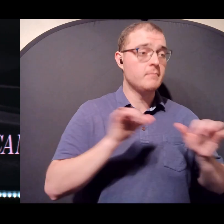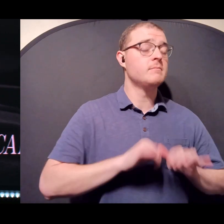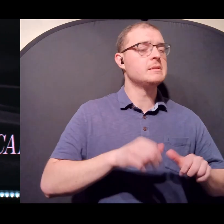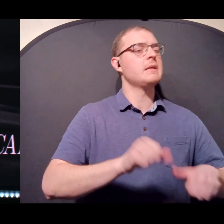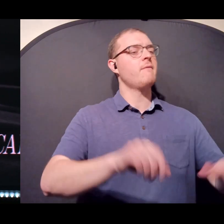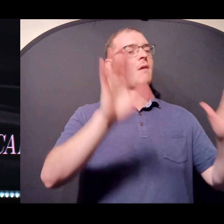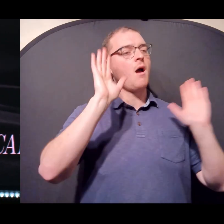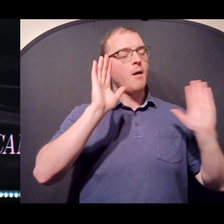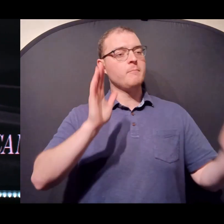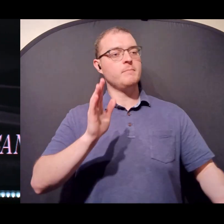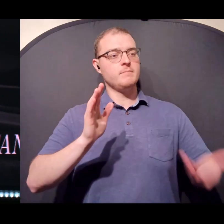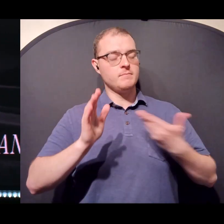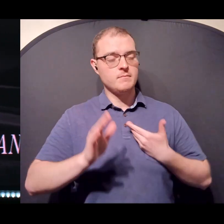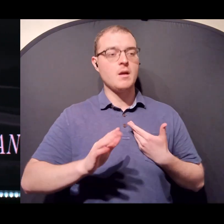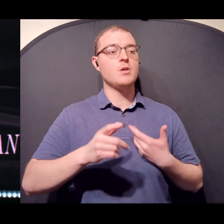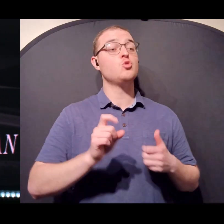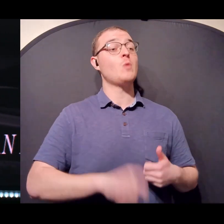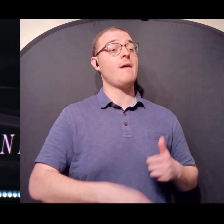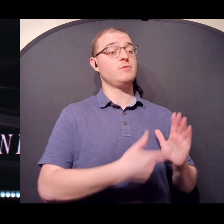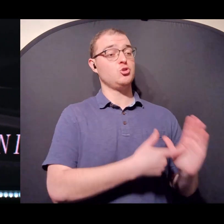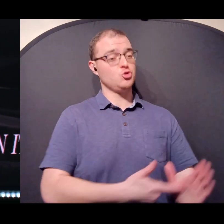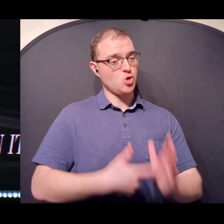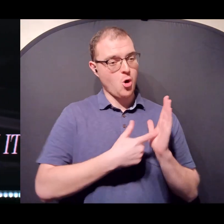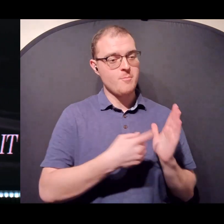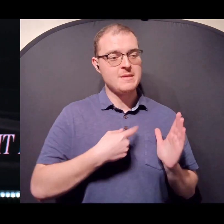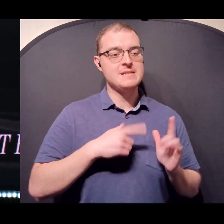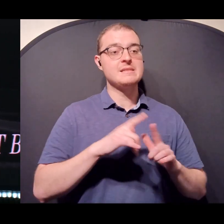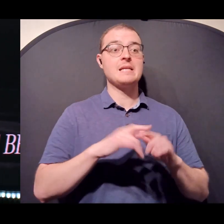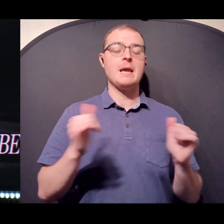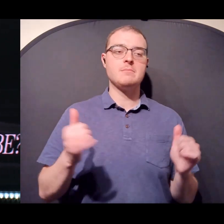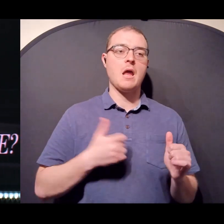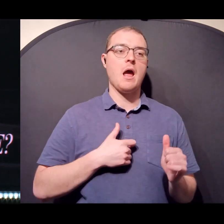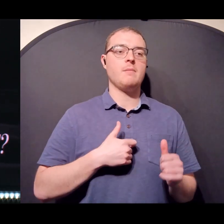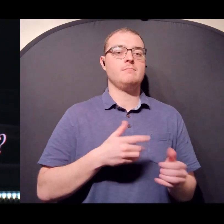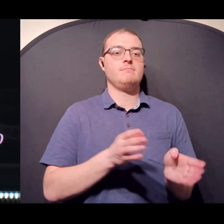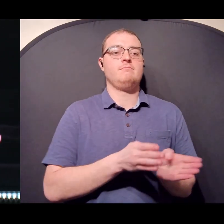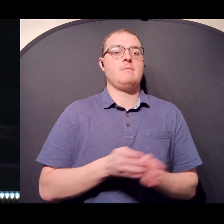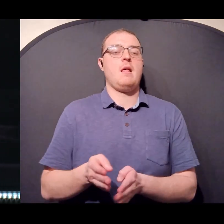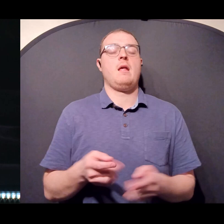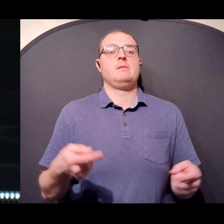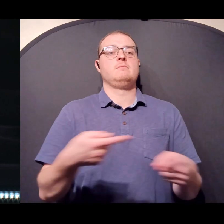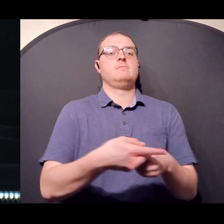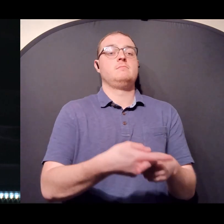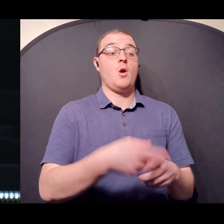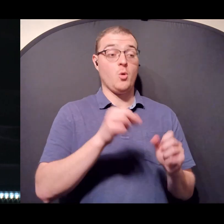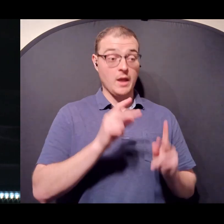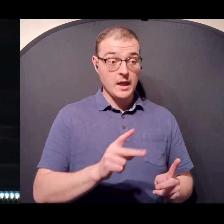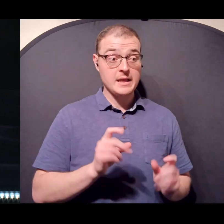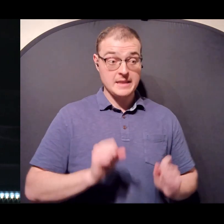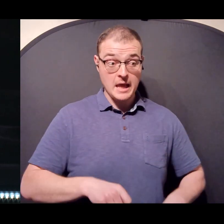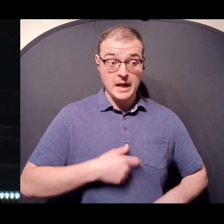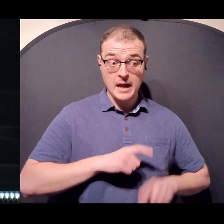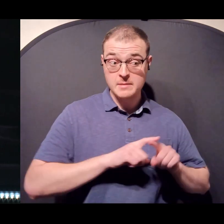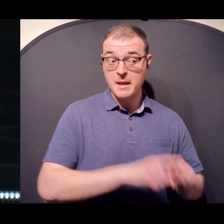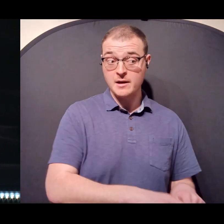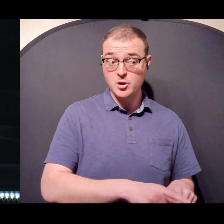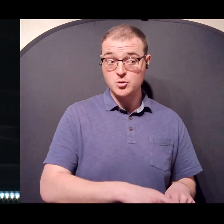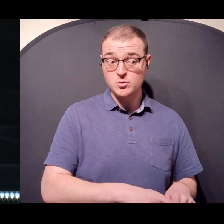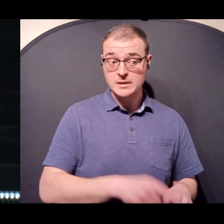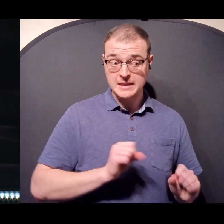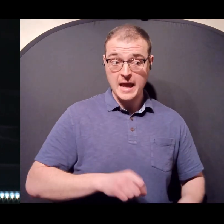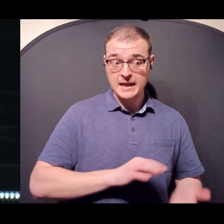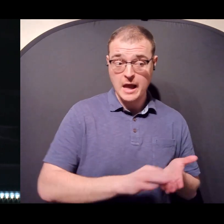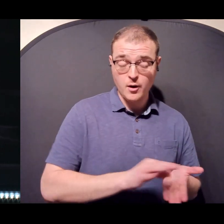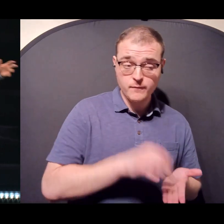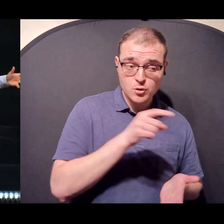pattern of life, to sacrifice and represent me even when it's inconvenient? Can I count on you? Can I